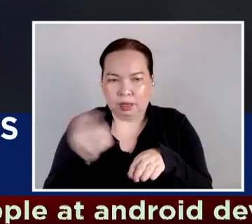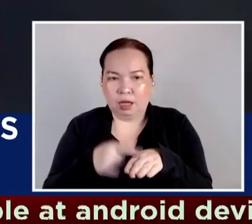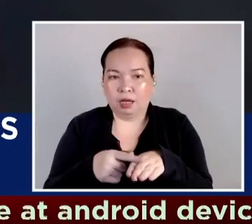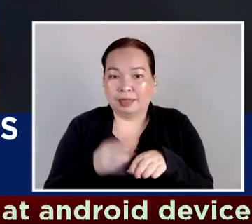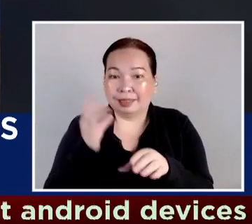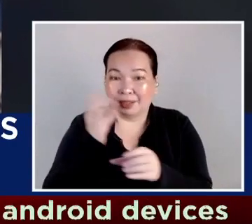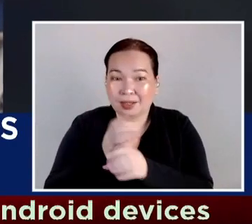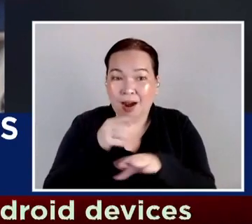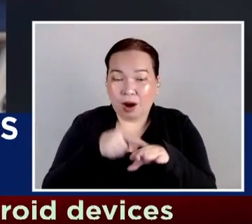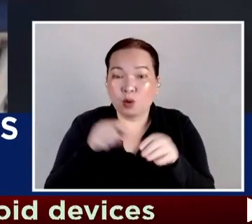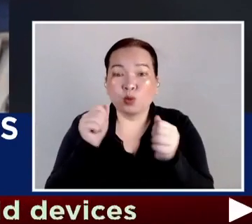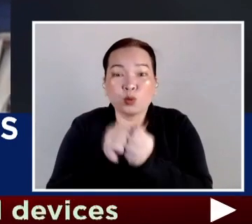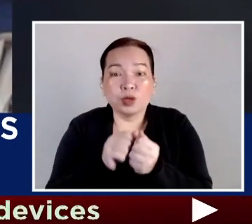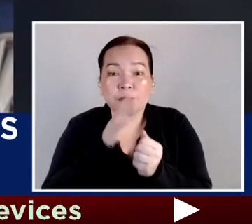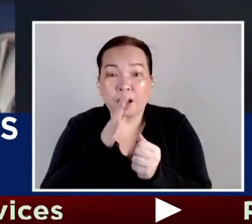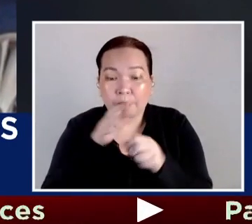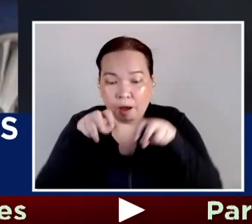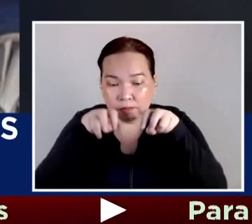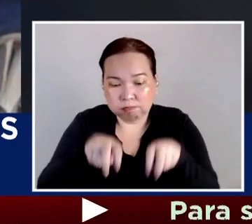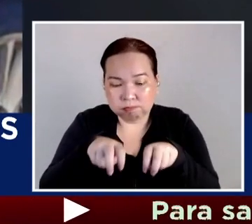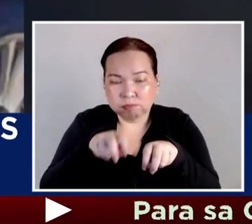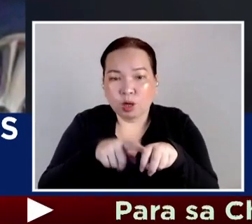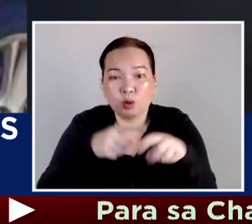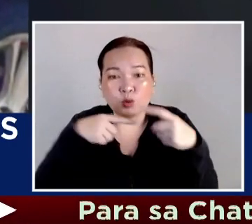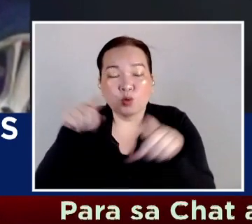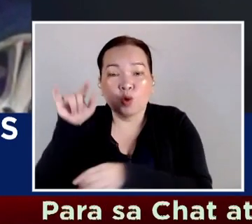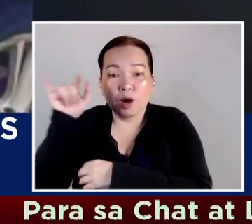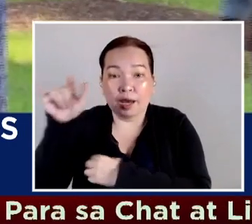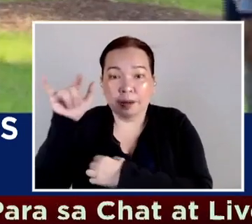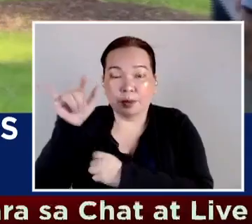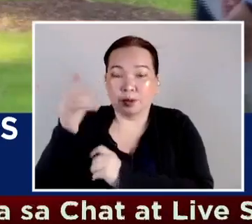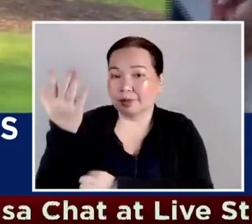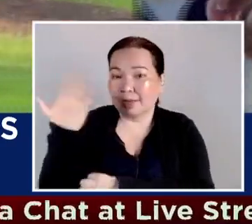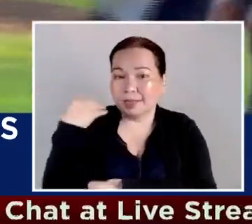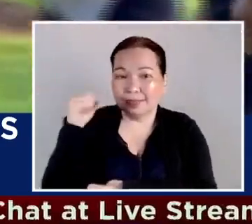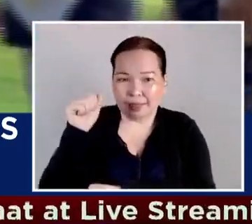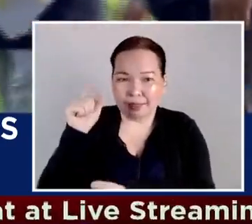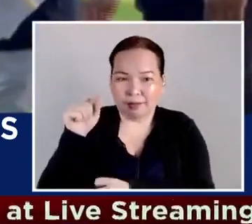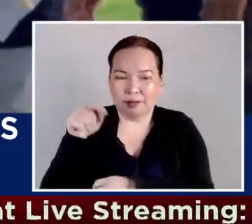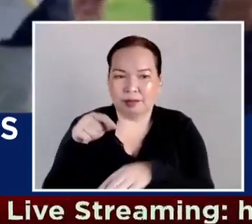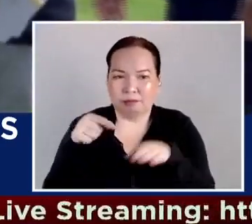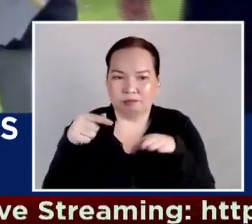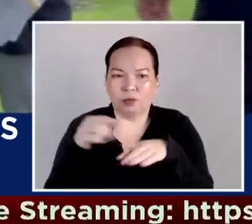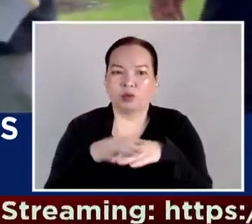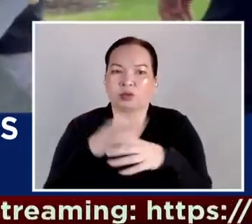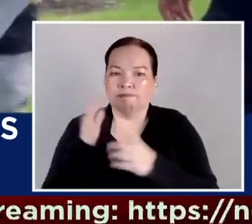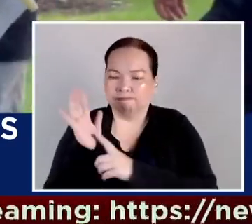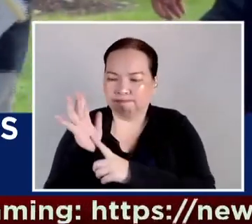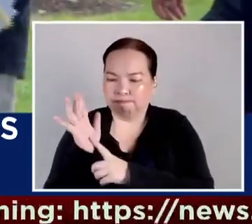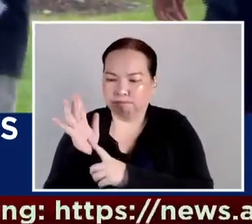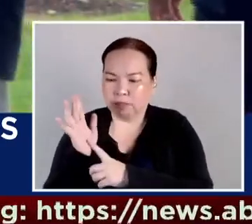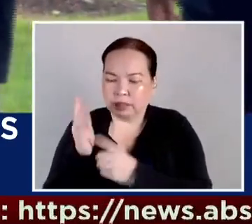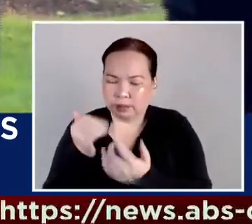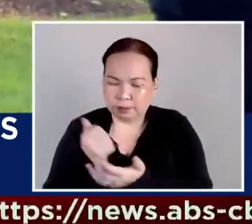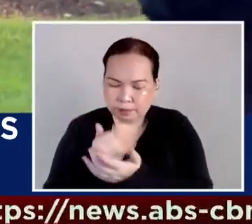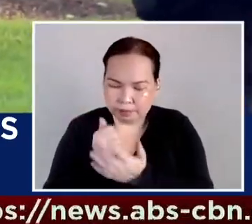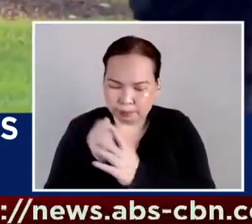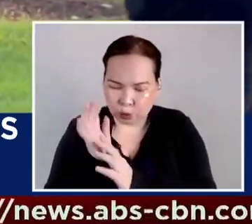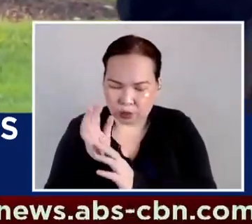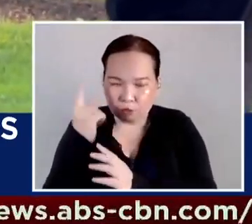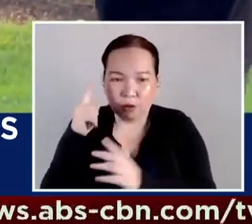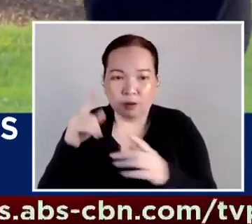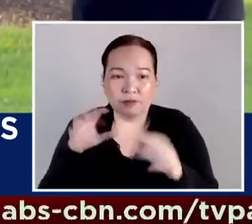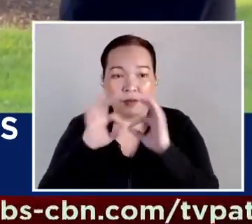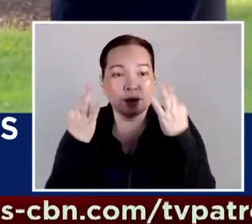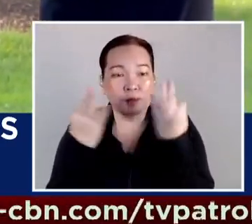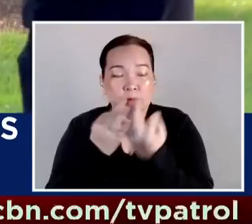ang kanyang ina habang papunta sa airport noong Sabado. We light these candles for the surviving family of John to